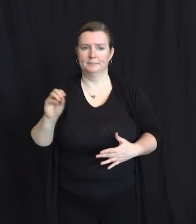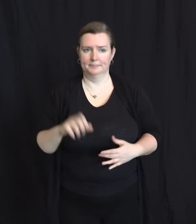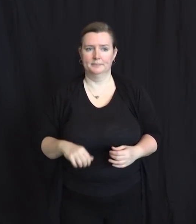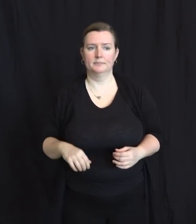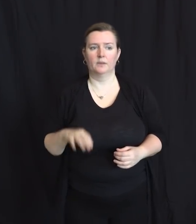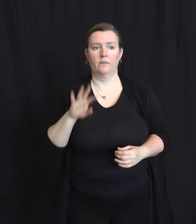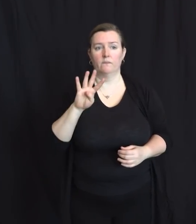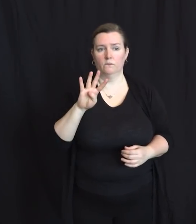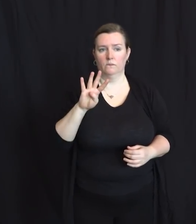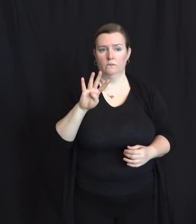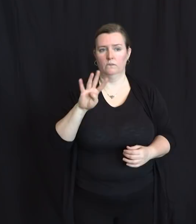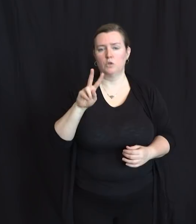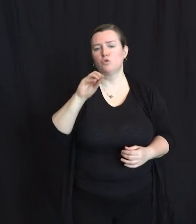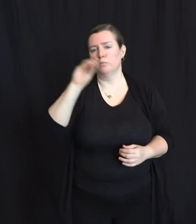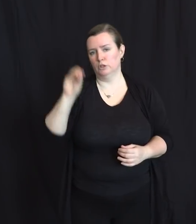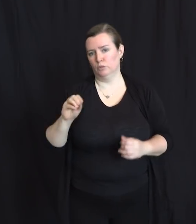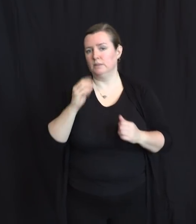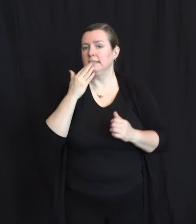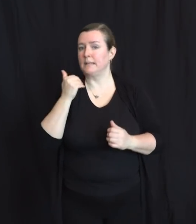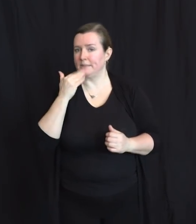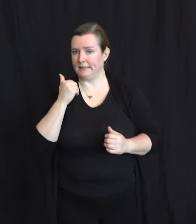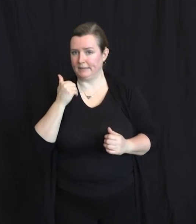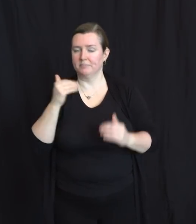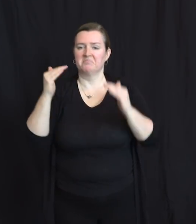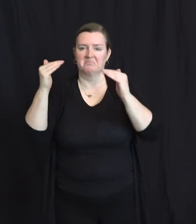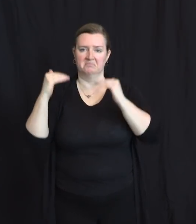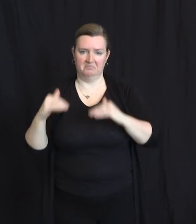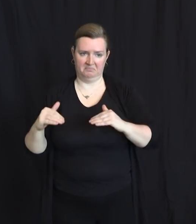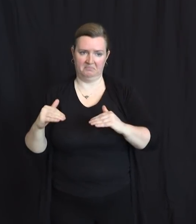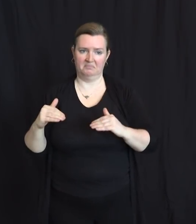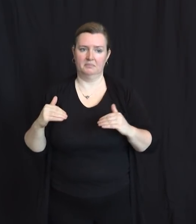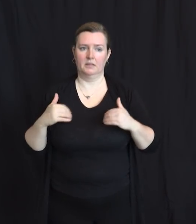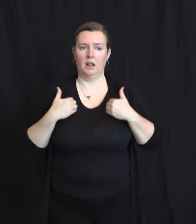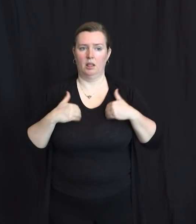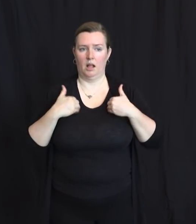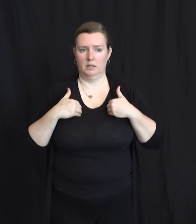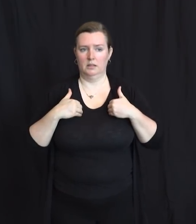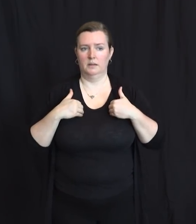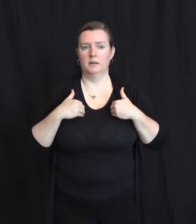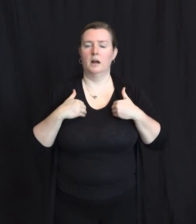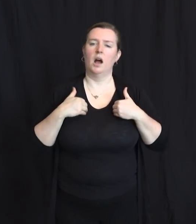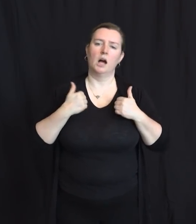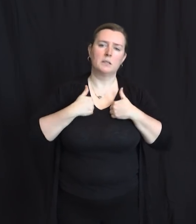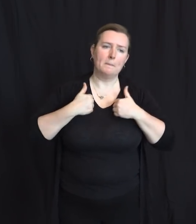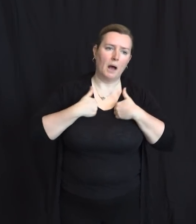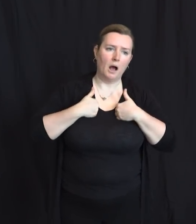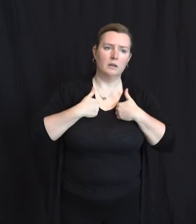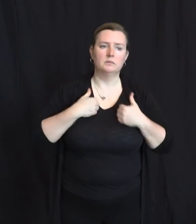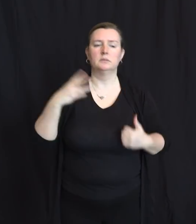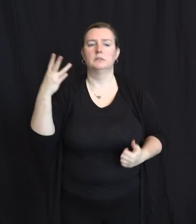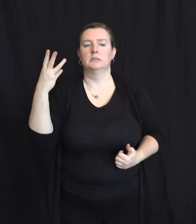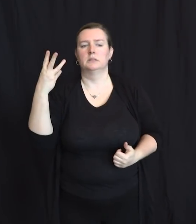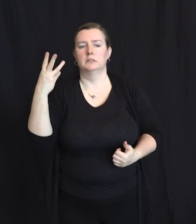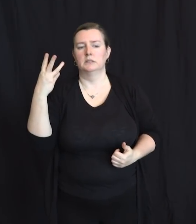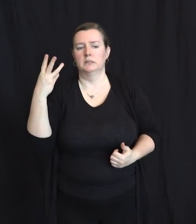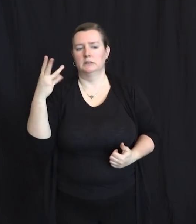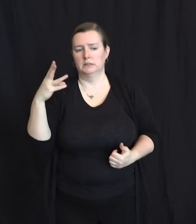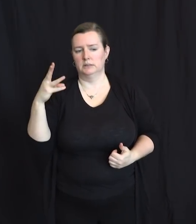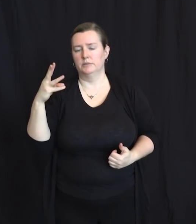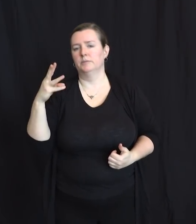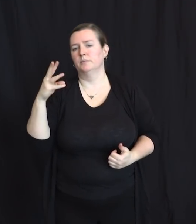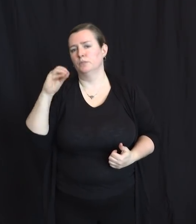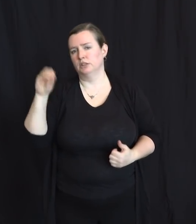such as asthma, emphysema, chronic obstructive lung disease. 16% chronic renal disease, 15%